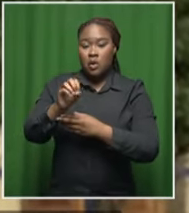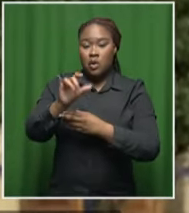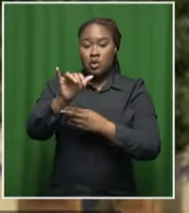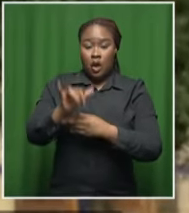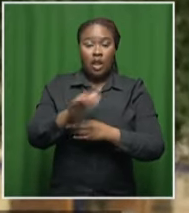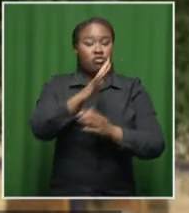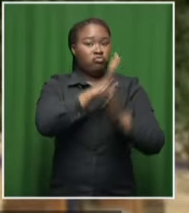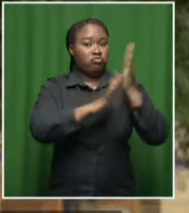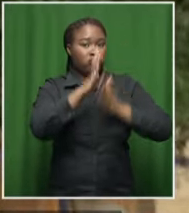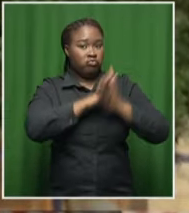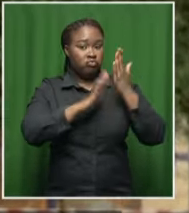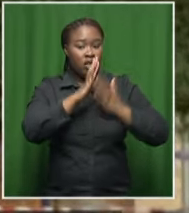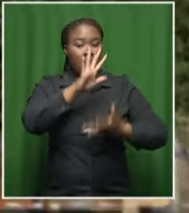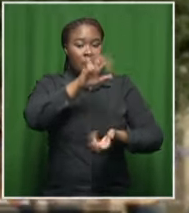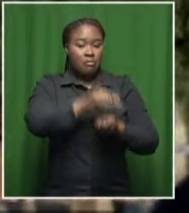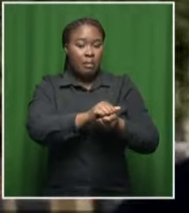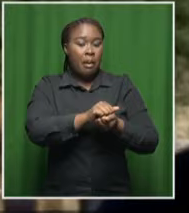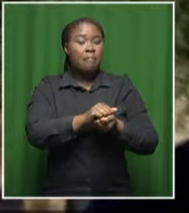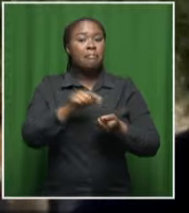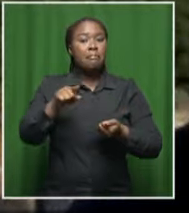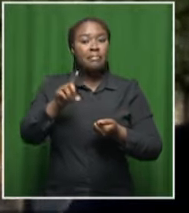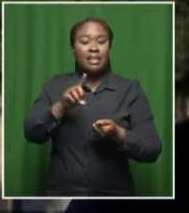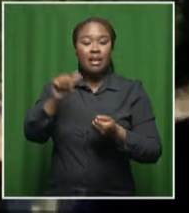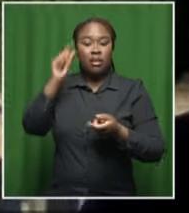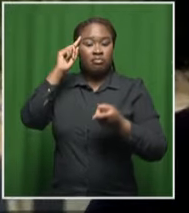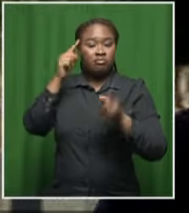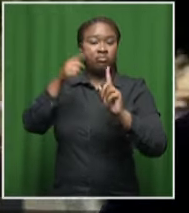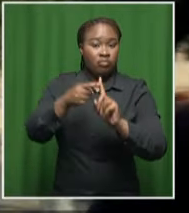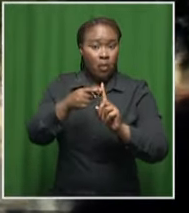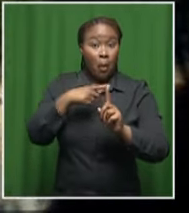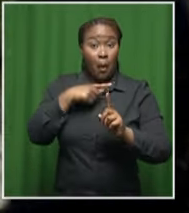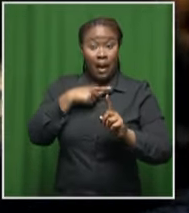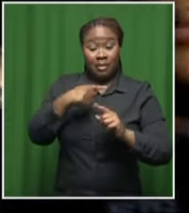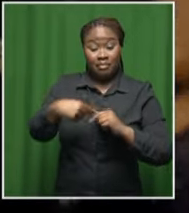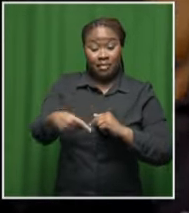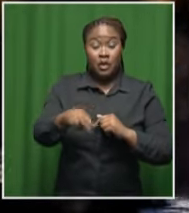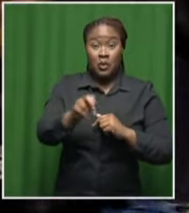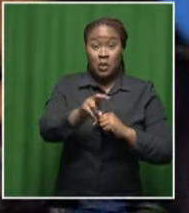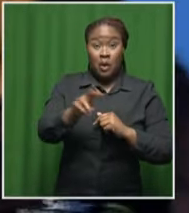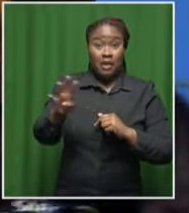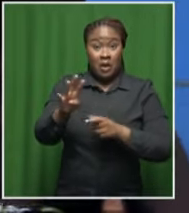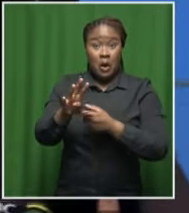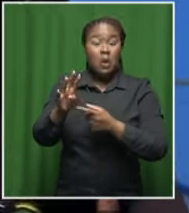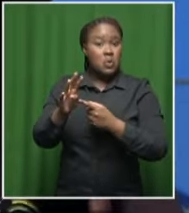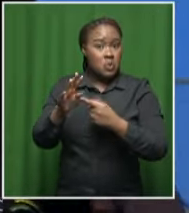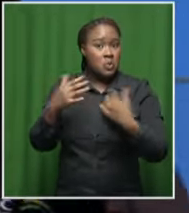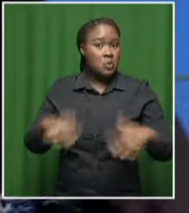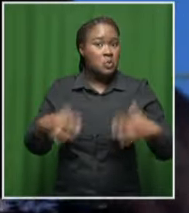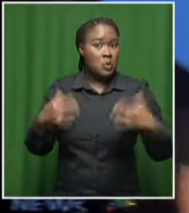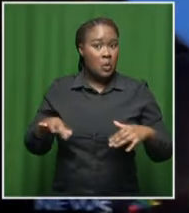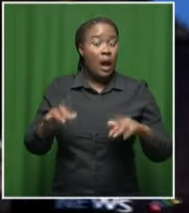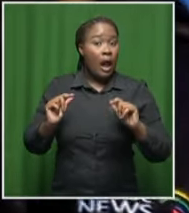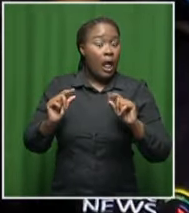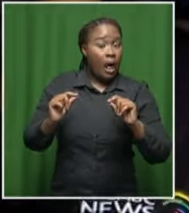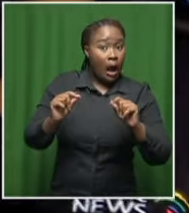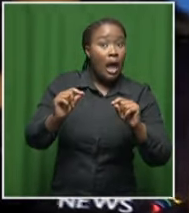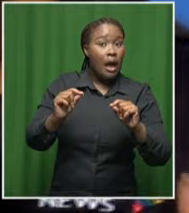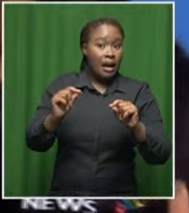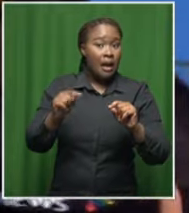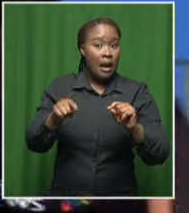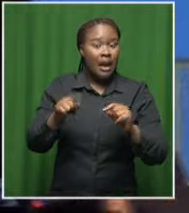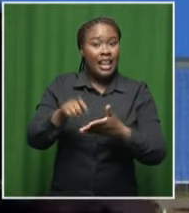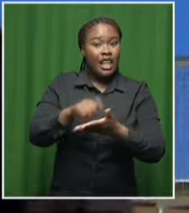up the DA's intentions ahead of this 2024 watershed moment. Now, Lebo, my colleague Nozintombi Mia is standing